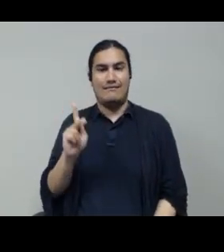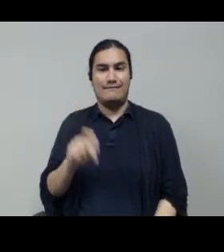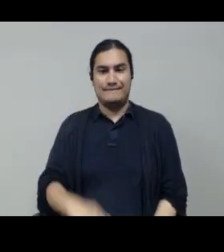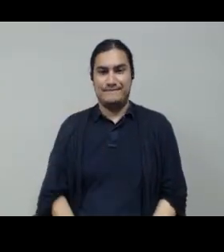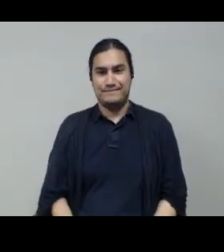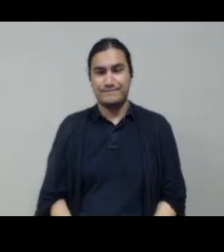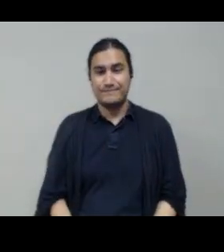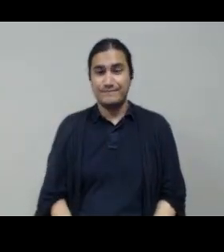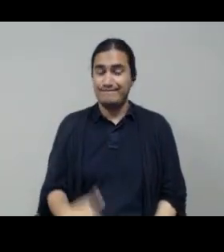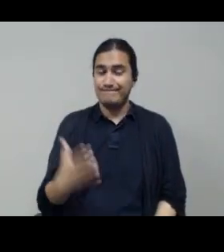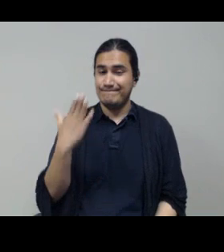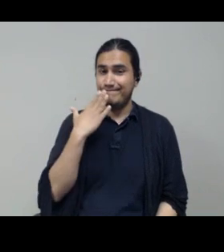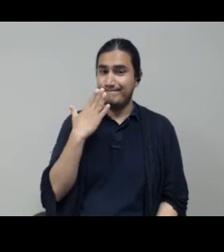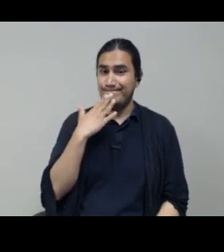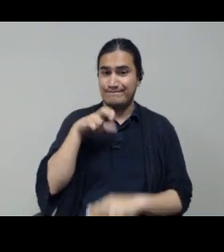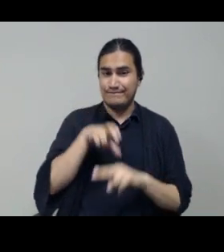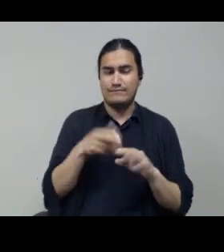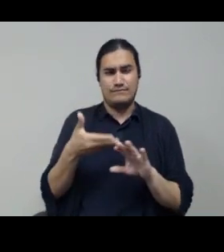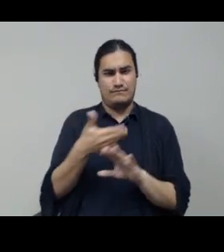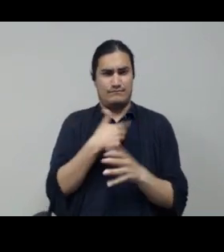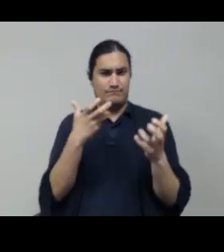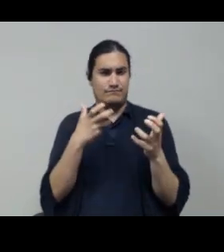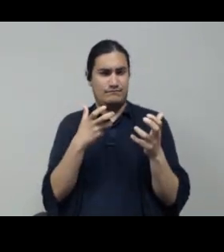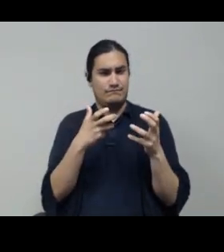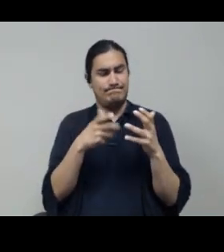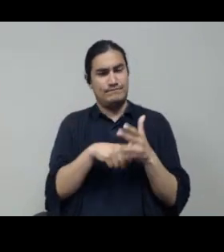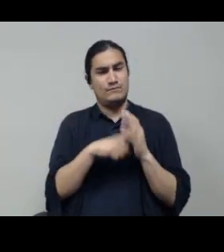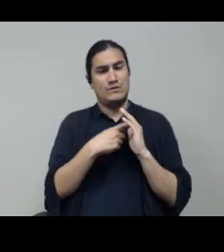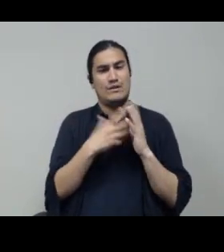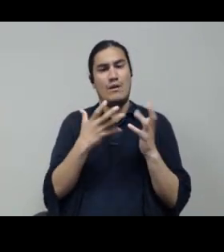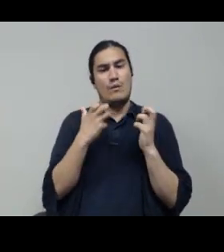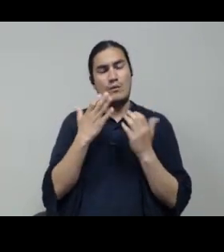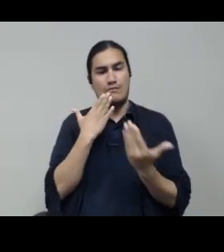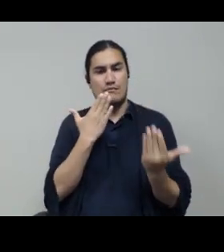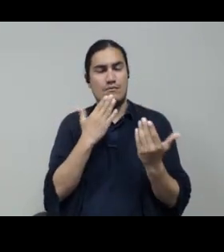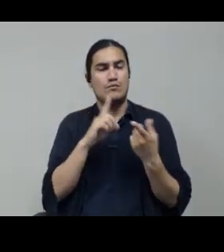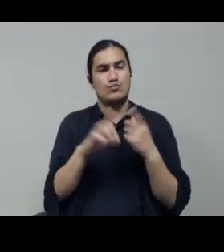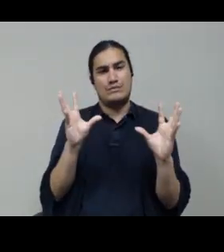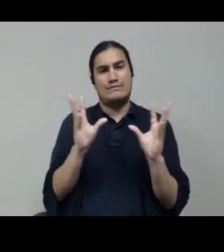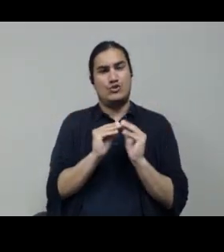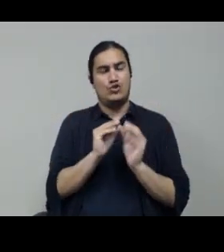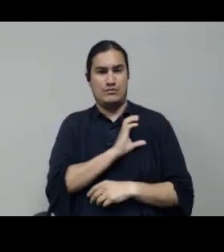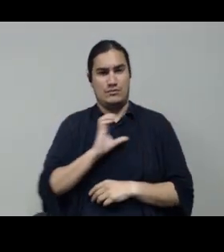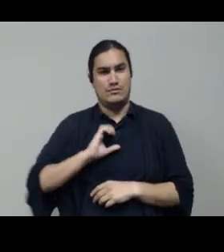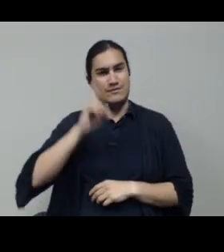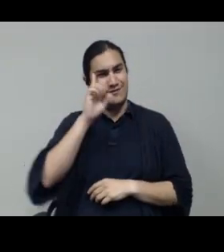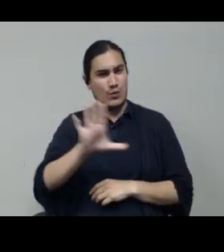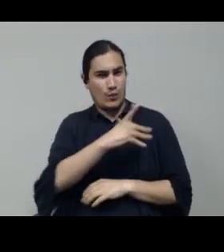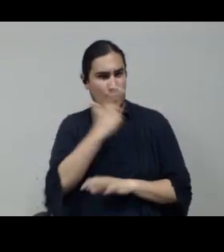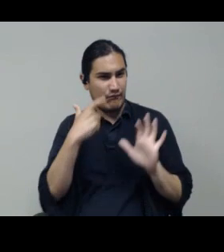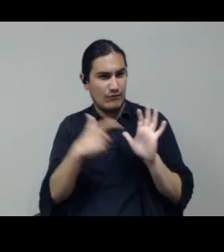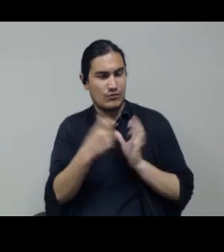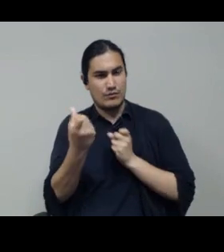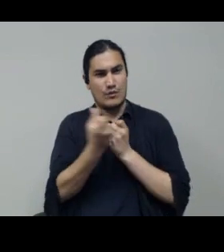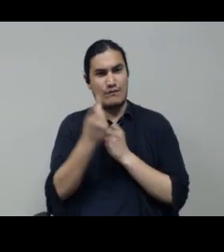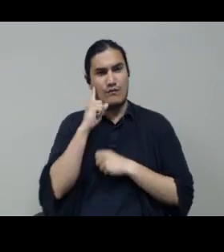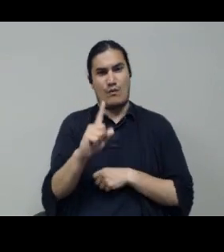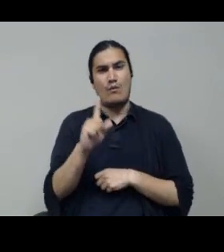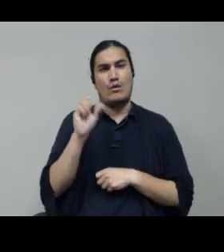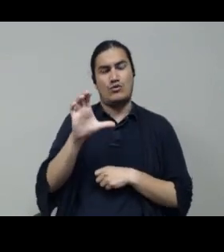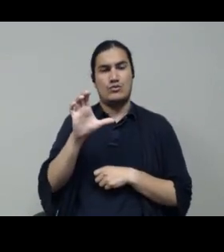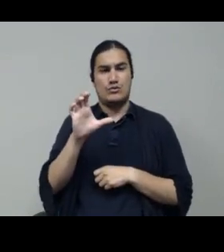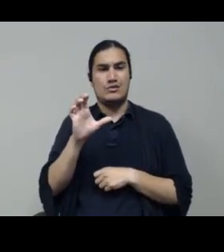Thank you, Chair Eager. Before I begin, though, I would like to say thank you to the Commission for your recognition and support of our 189 fallen workers